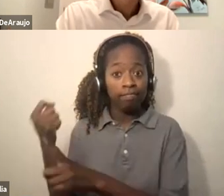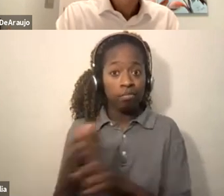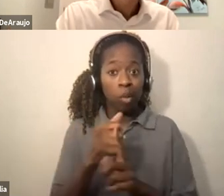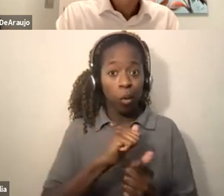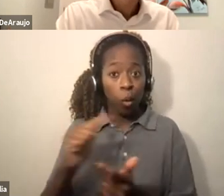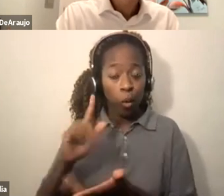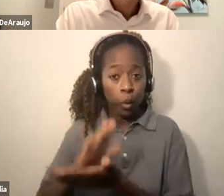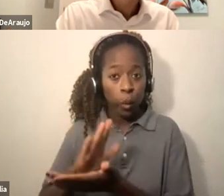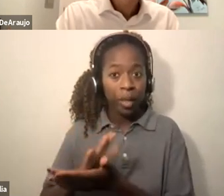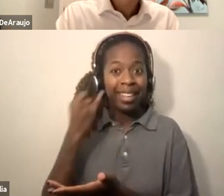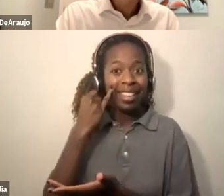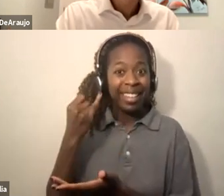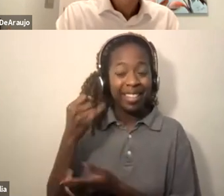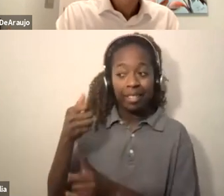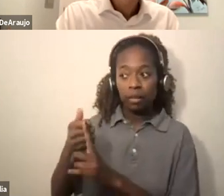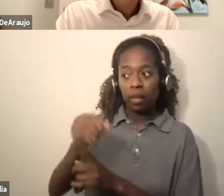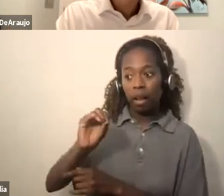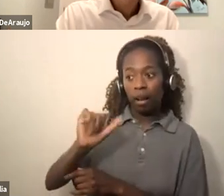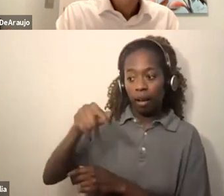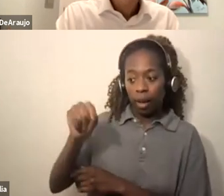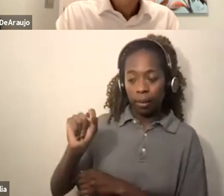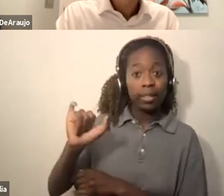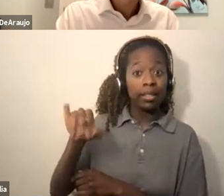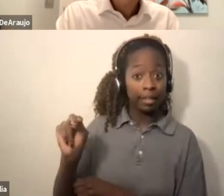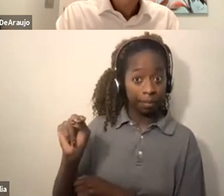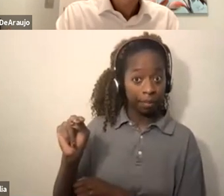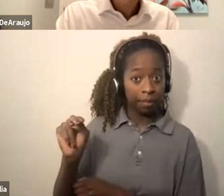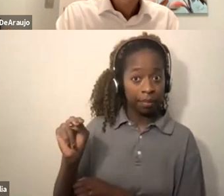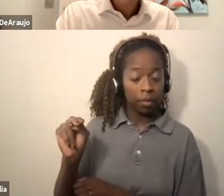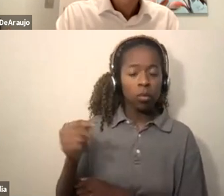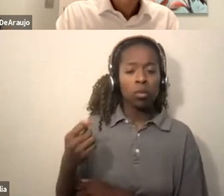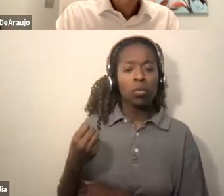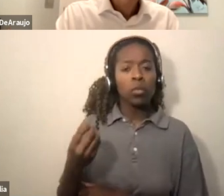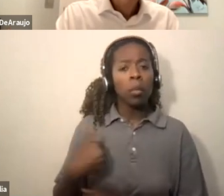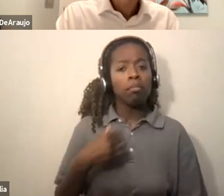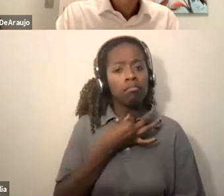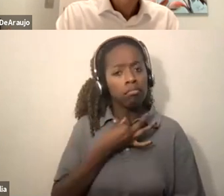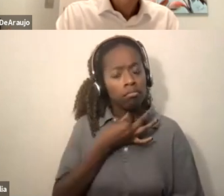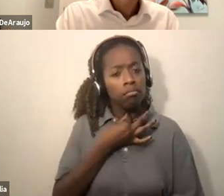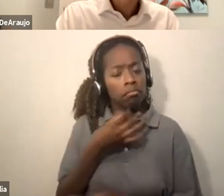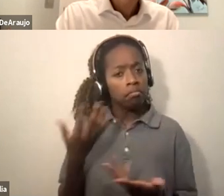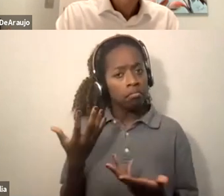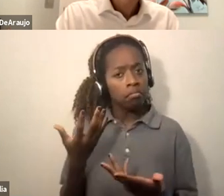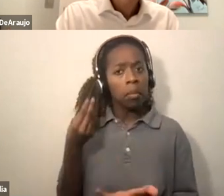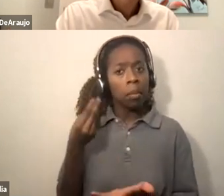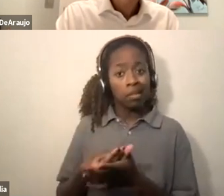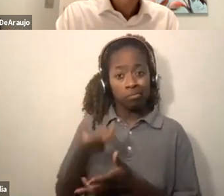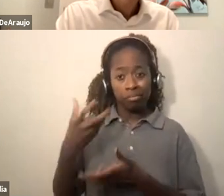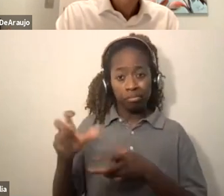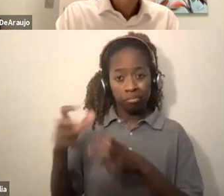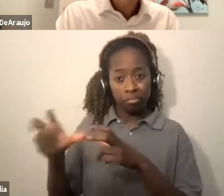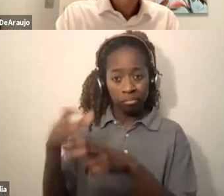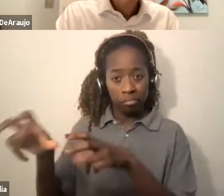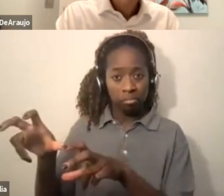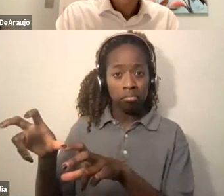it's opt-in and so as things are being implemented i would be curious to see how investments that are centralized